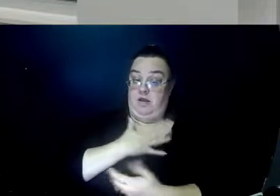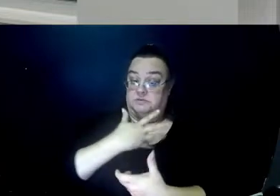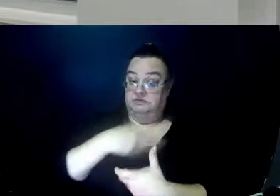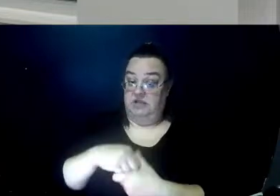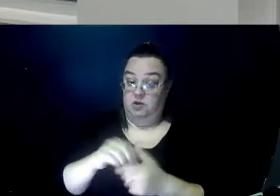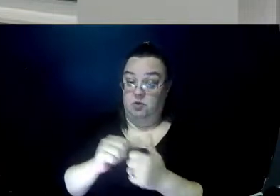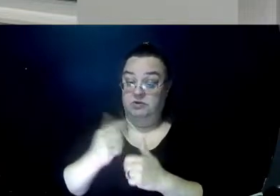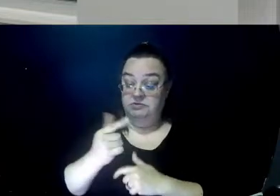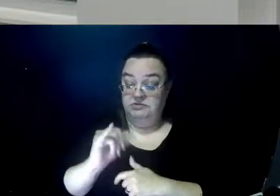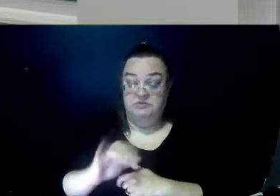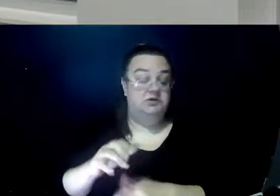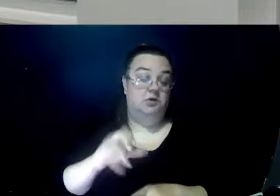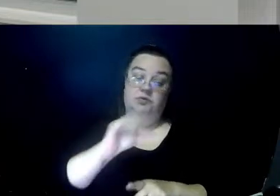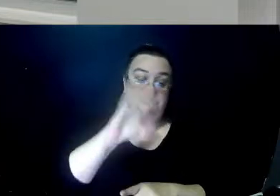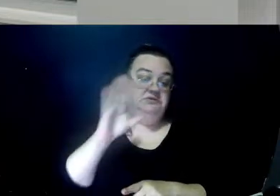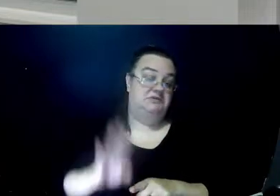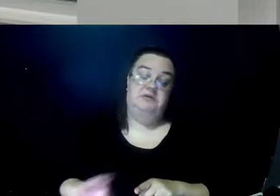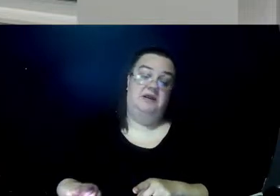GIC, was never,